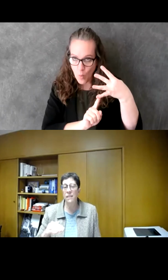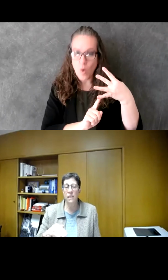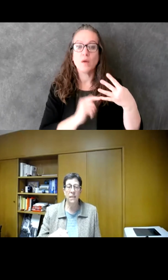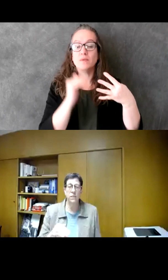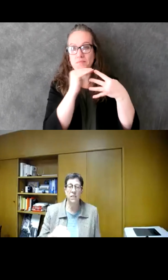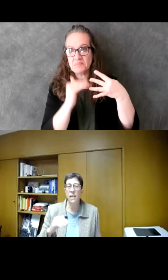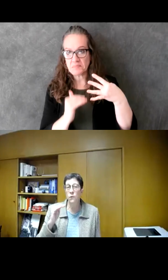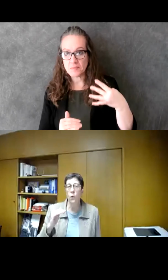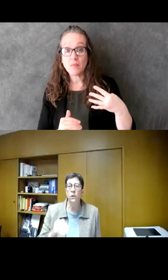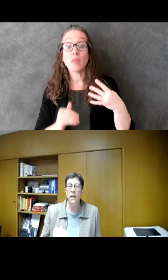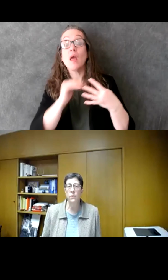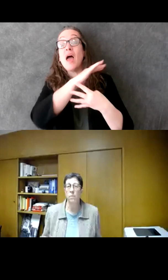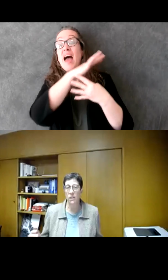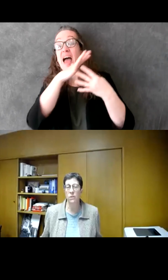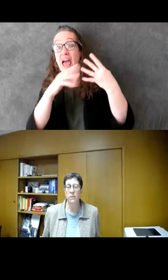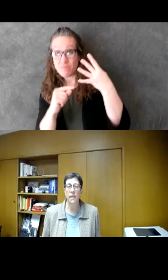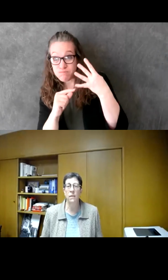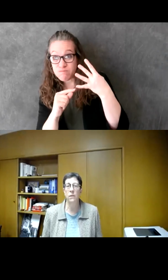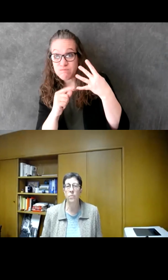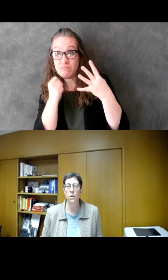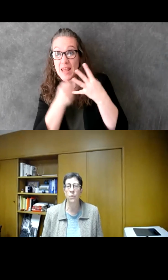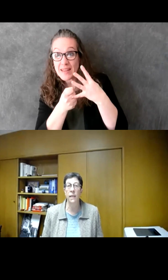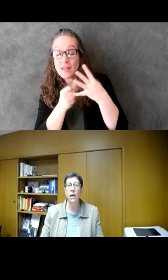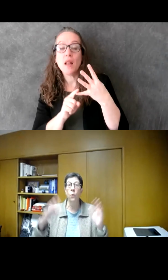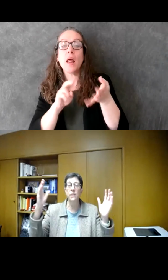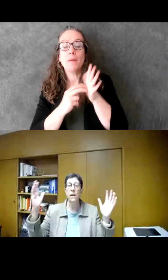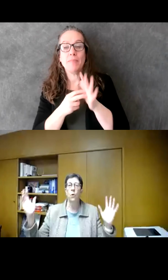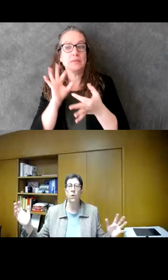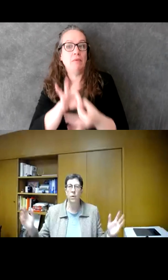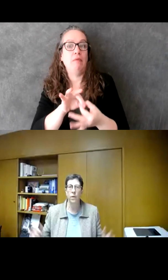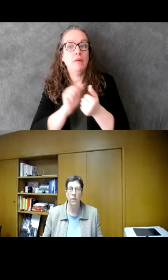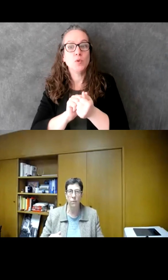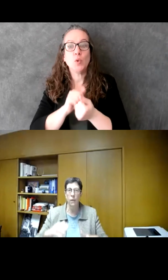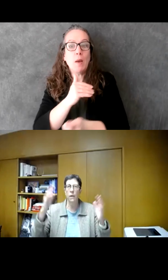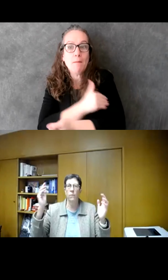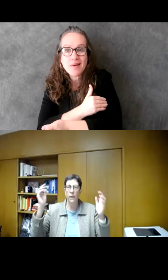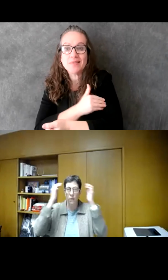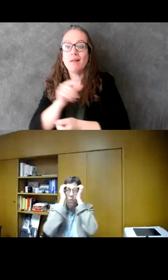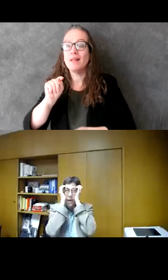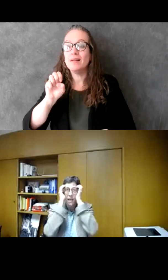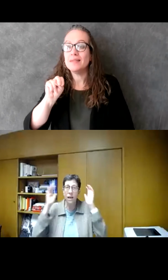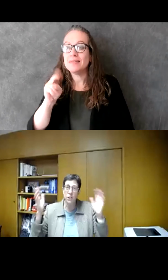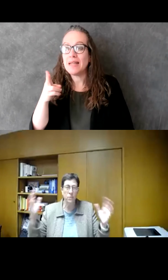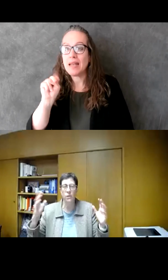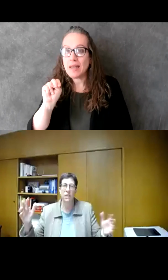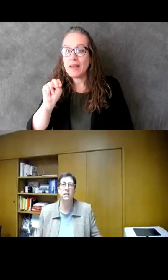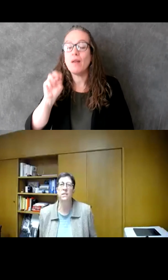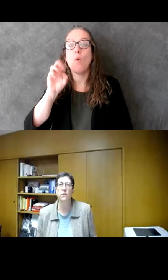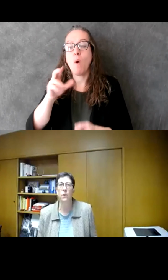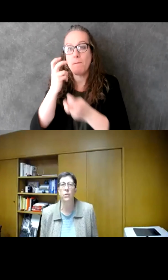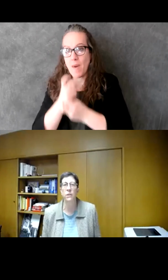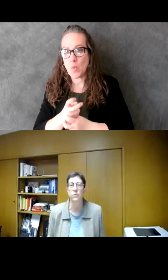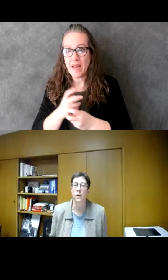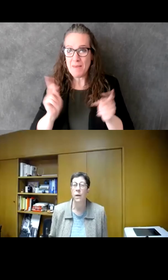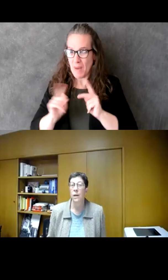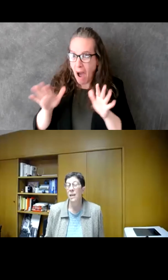And as it gets to stage 4, you're down to muscle, tendon, or bone. And they always sound horrible, like really horrendous. Oh my gosh, this person has a stage